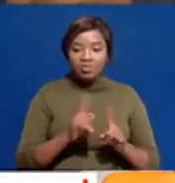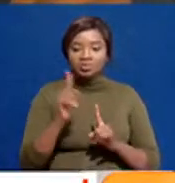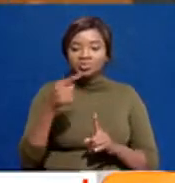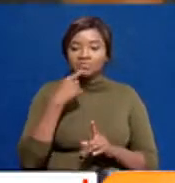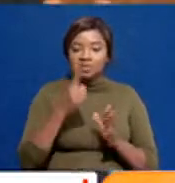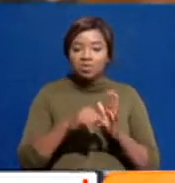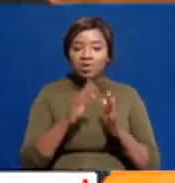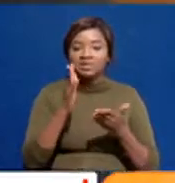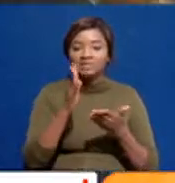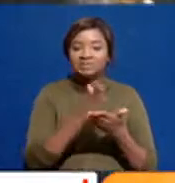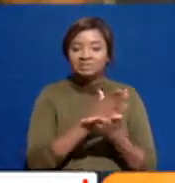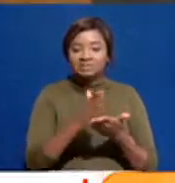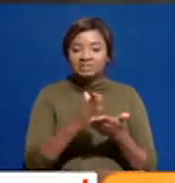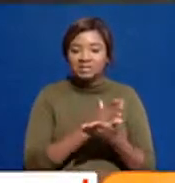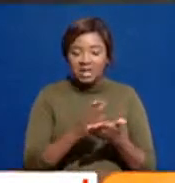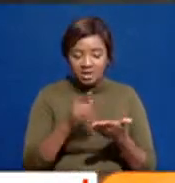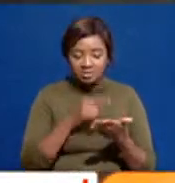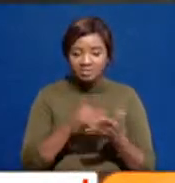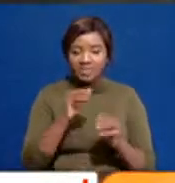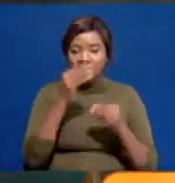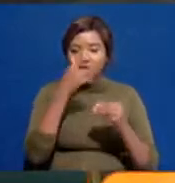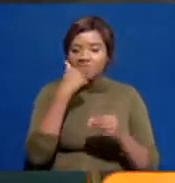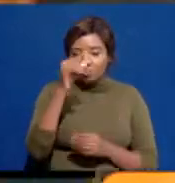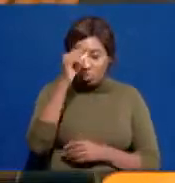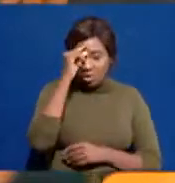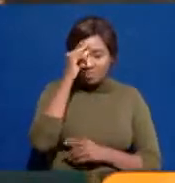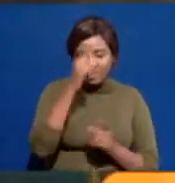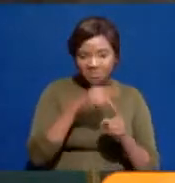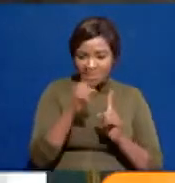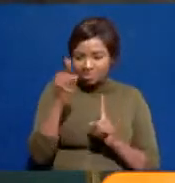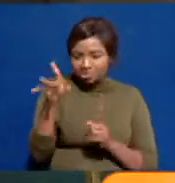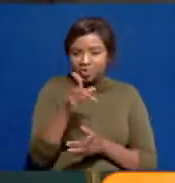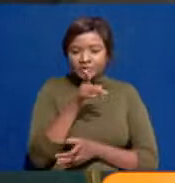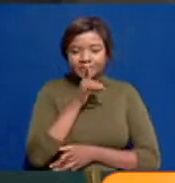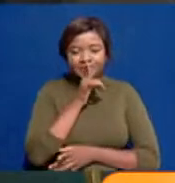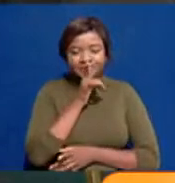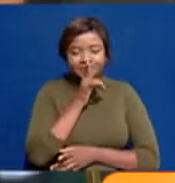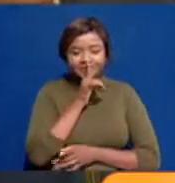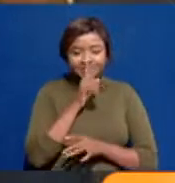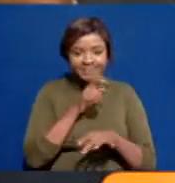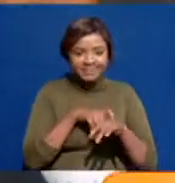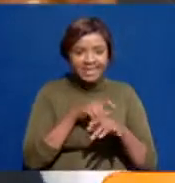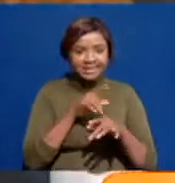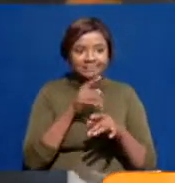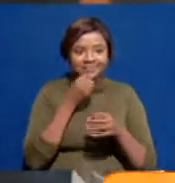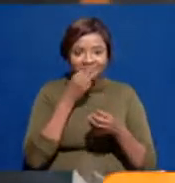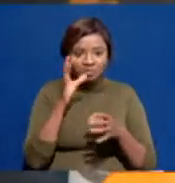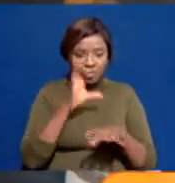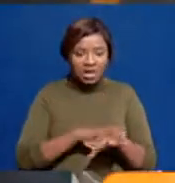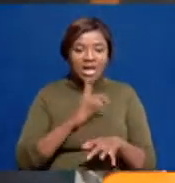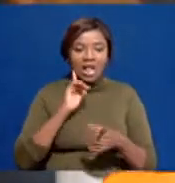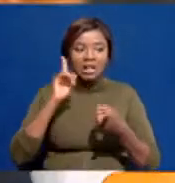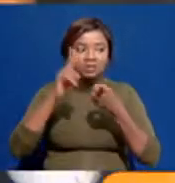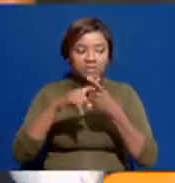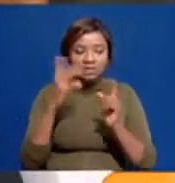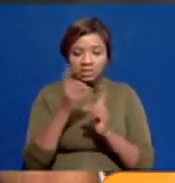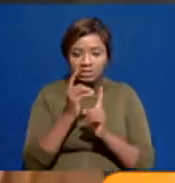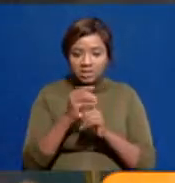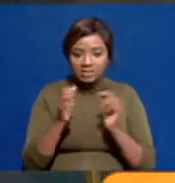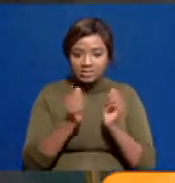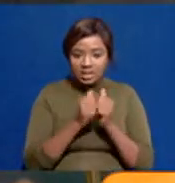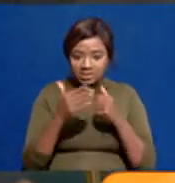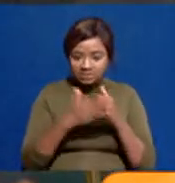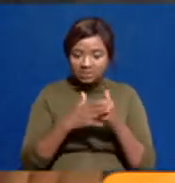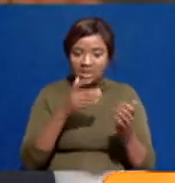shares itachukuliwa na serikali. Na wewe ukachinyamasia mpaka tarehe 19 waziri kwa kuandikia